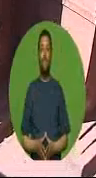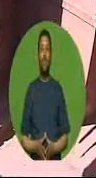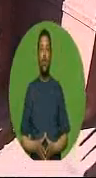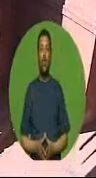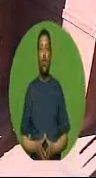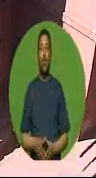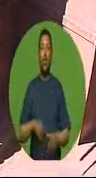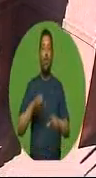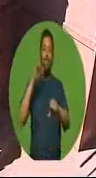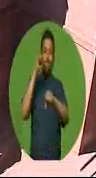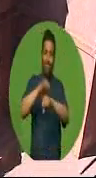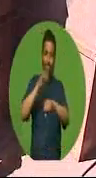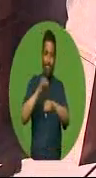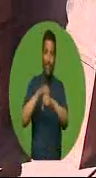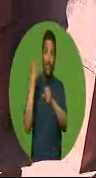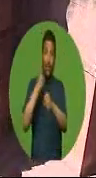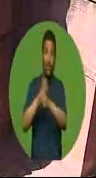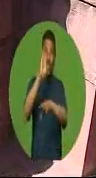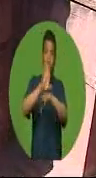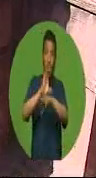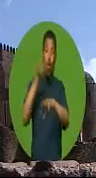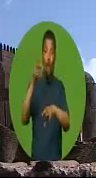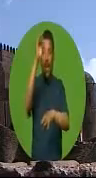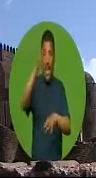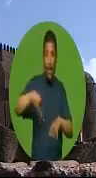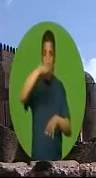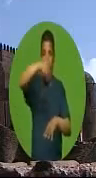the rock hewn church of Lalibela,